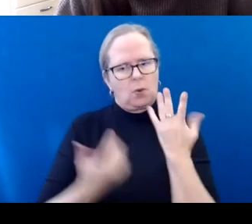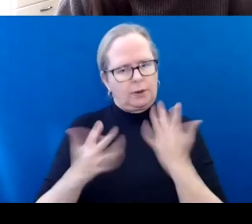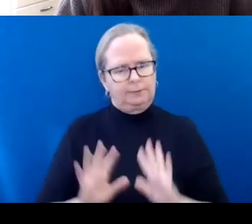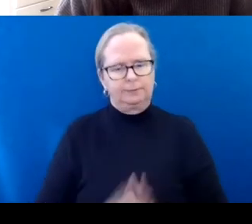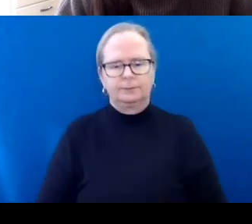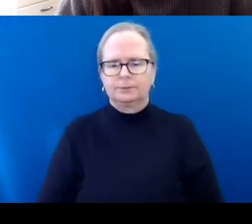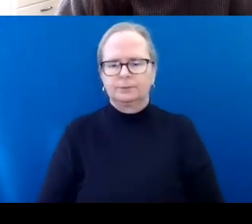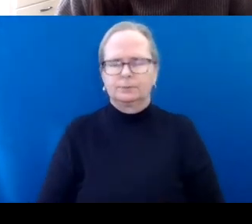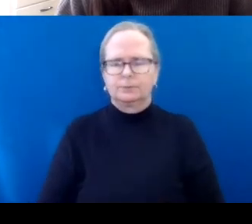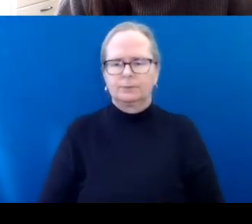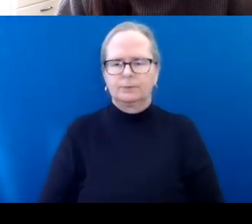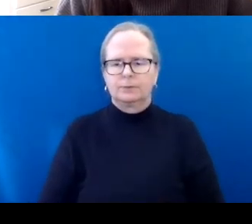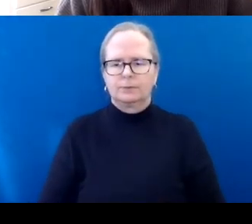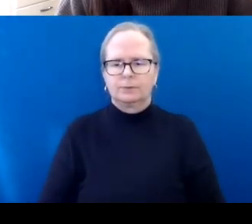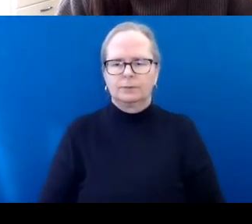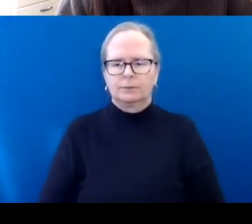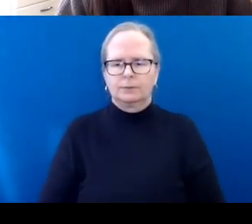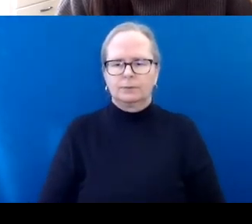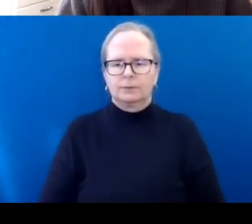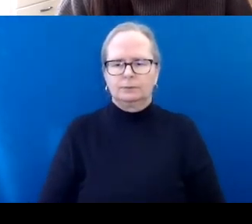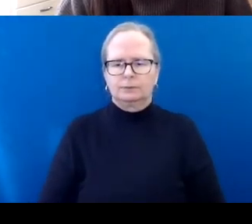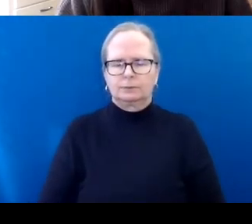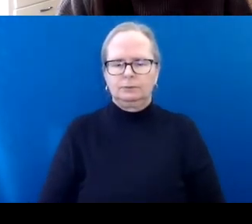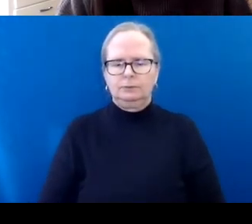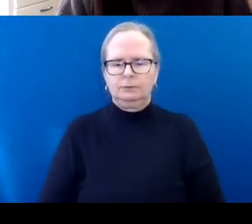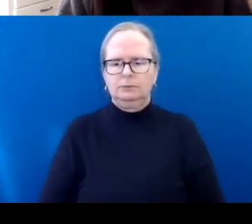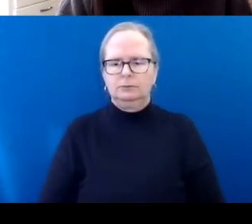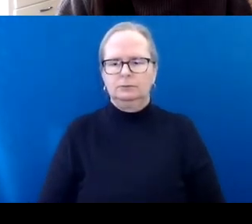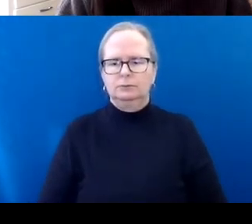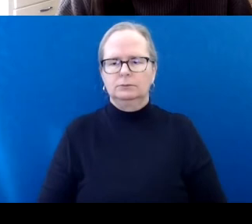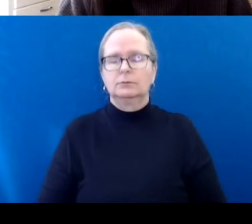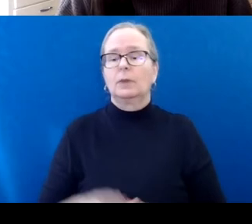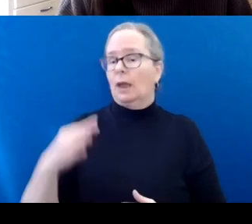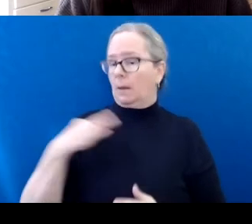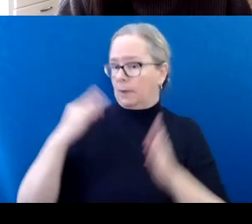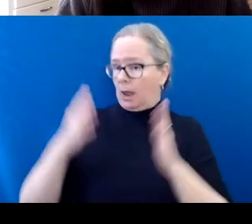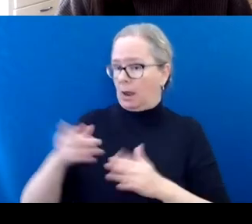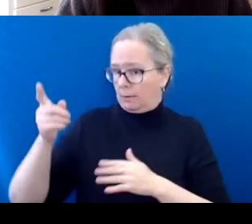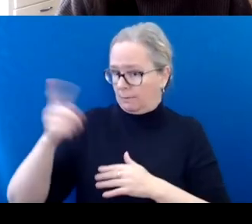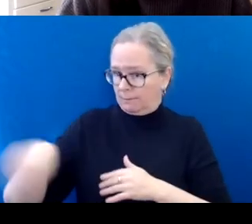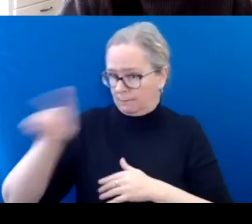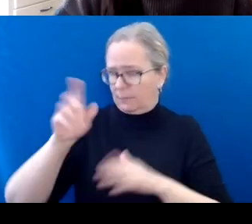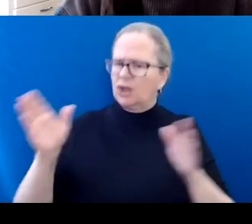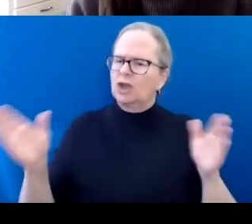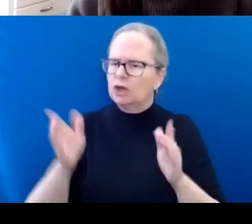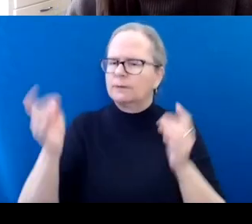Applicants are encouraged to take this policy into consideration when planning applications in 2022.